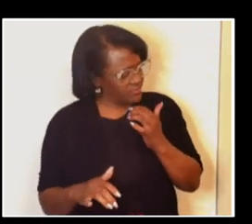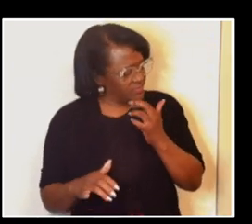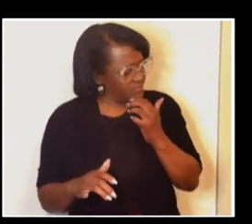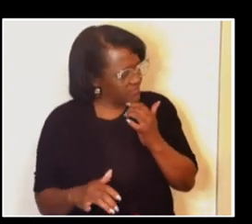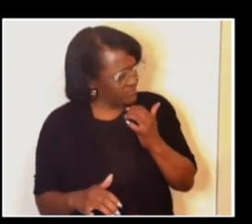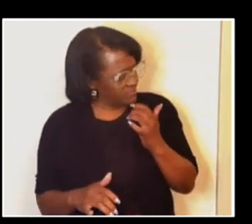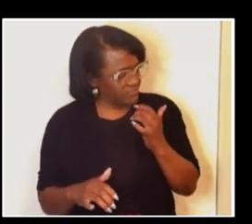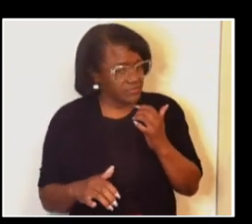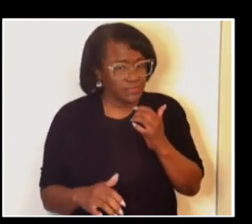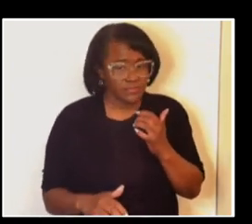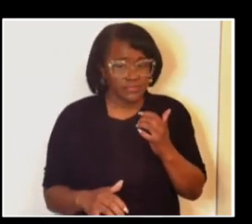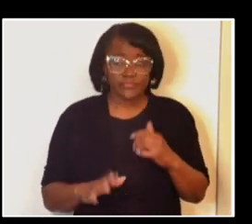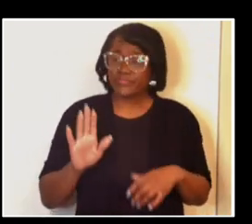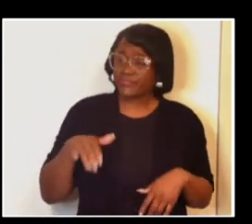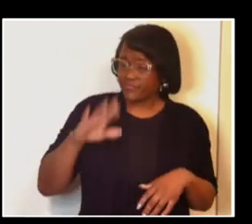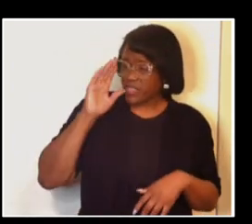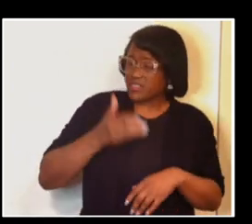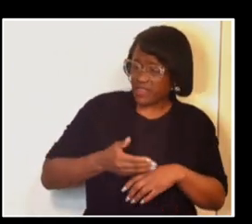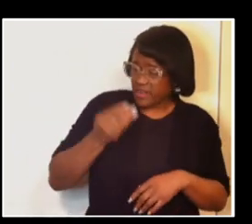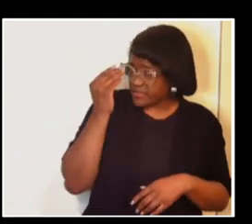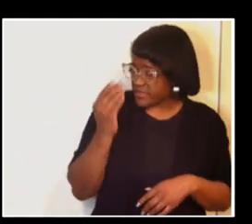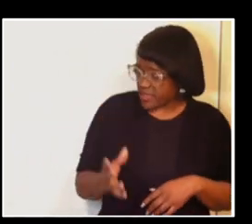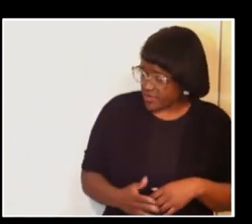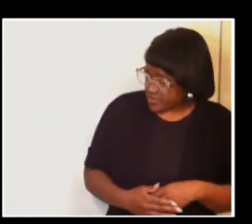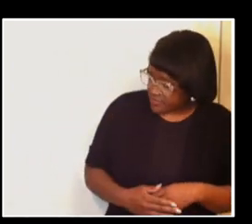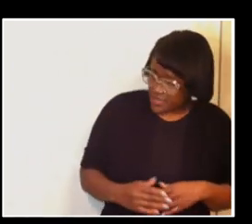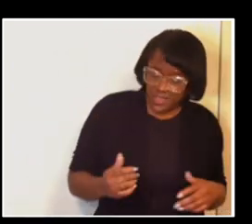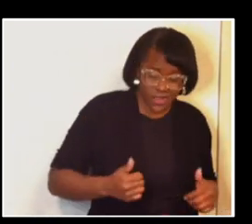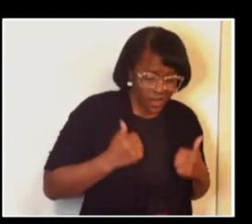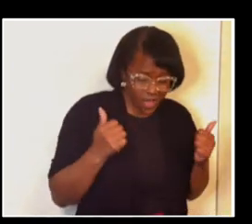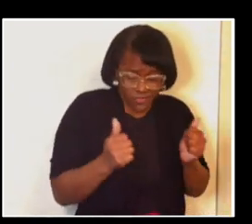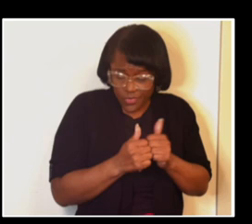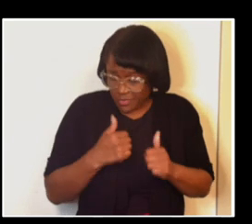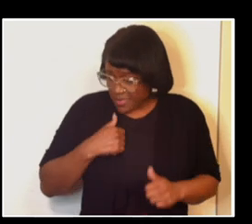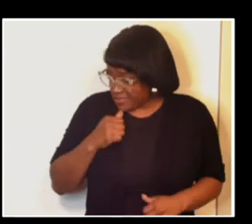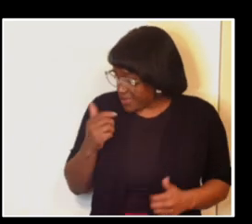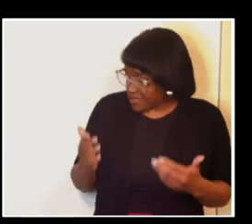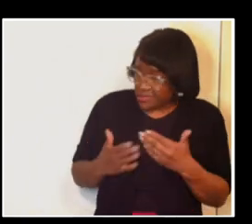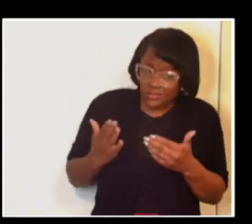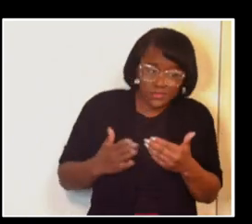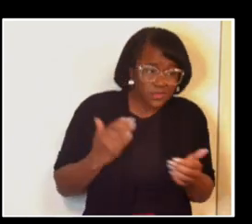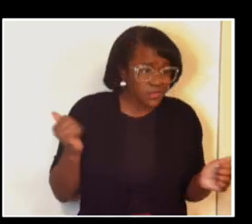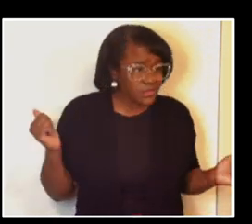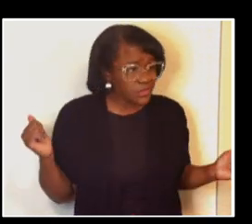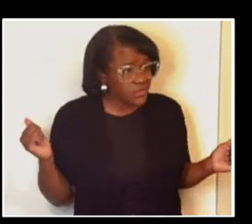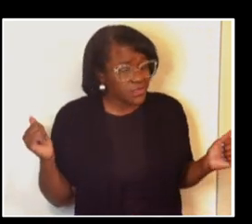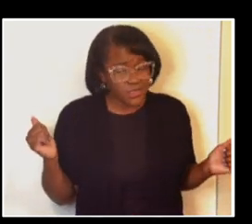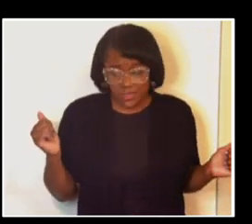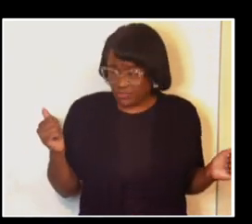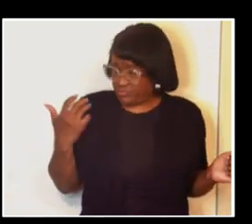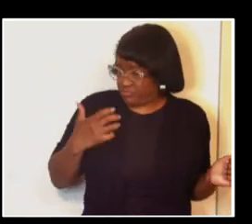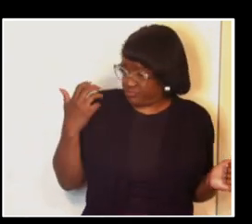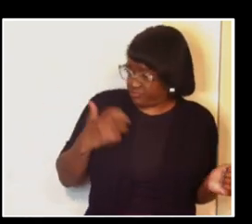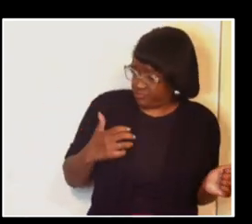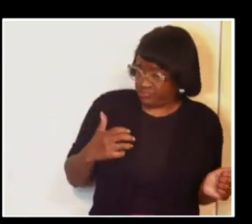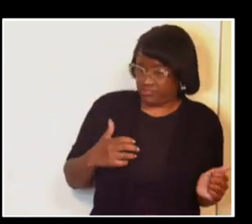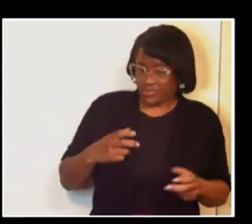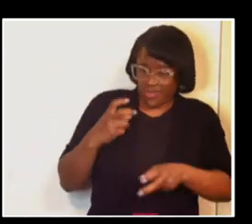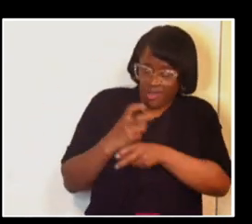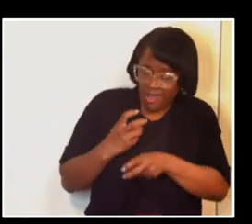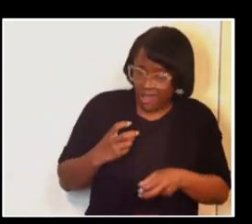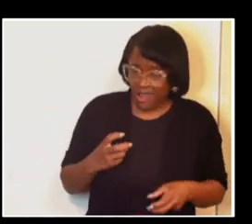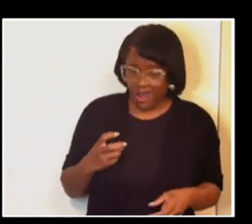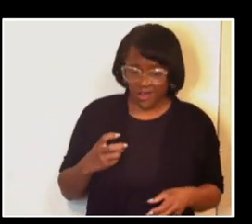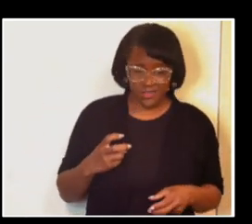Well, son, I'll tell you, life for me ain't been no crystal stair. It's had tacks in it, and splinters, and boards torn